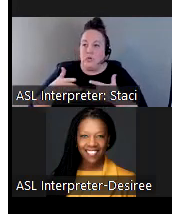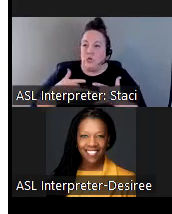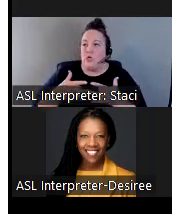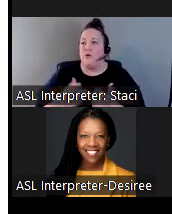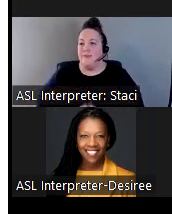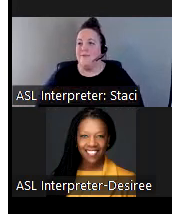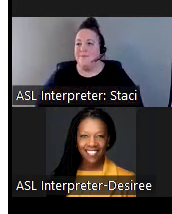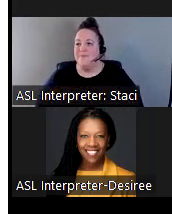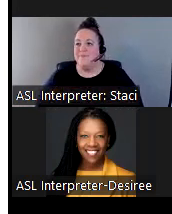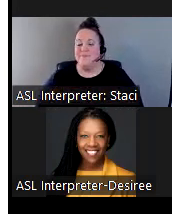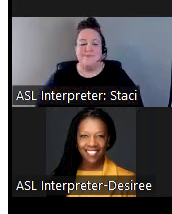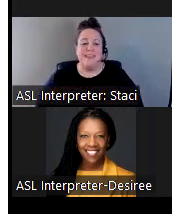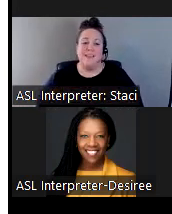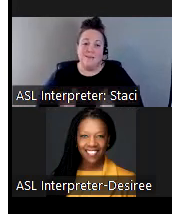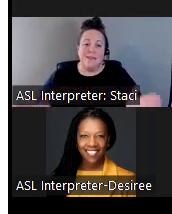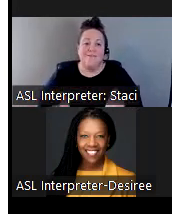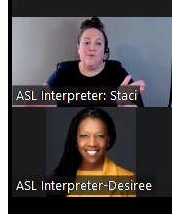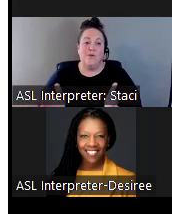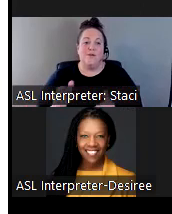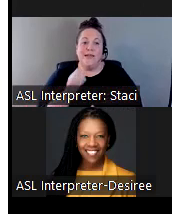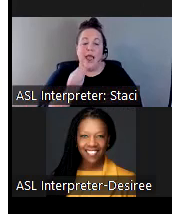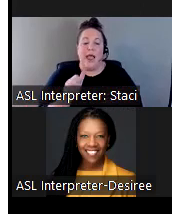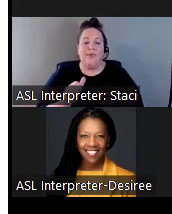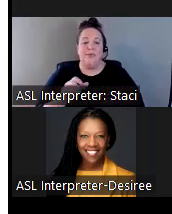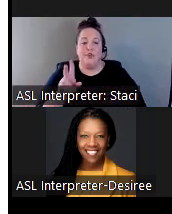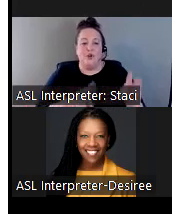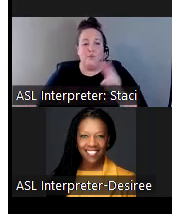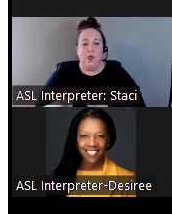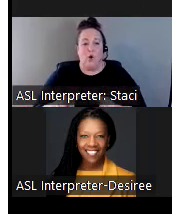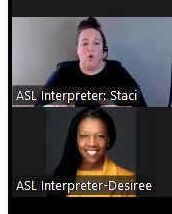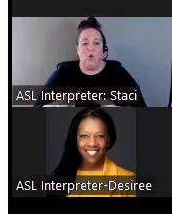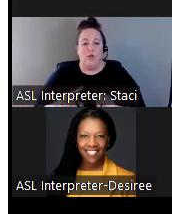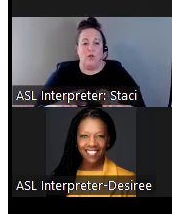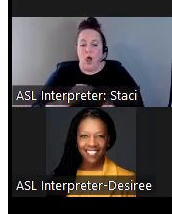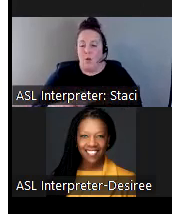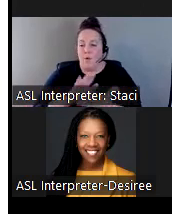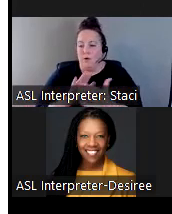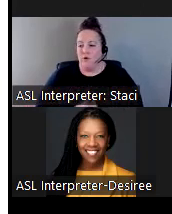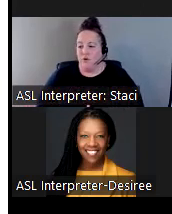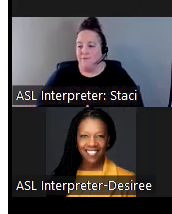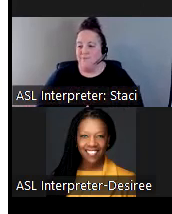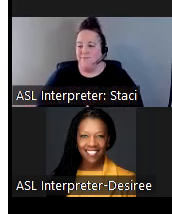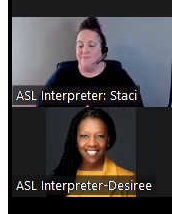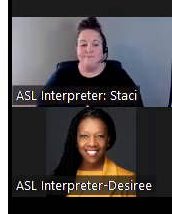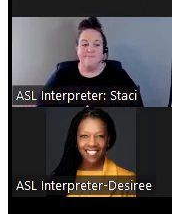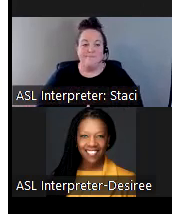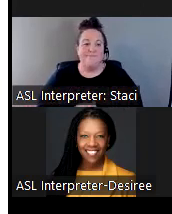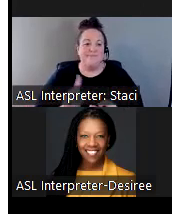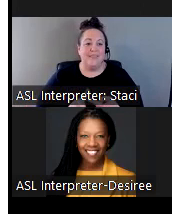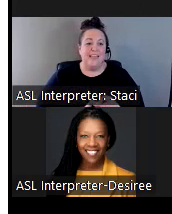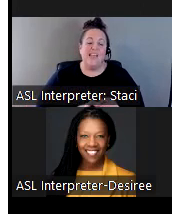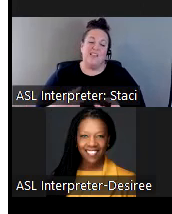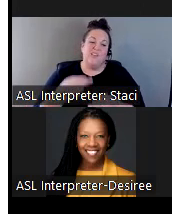understanding, foster that non-judgmental and compassionate approach when you're talking with them. It's called empathy.